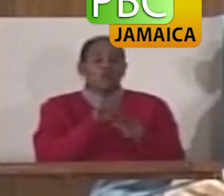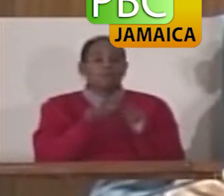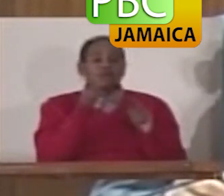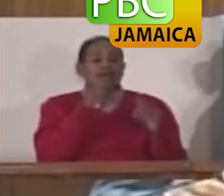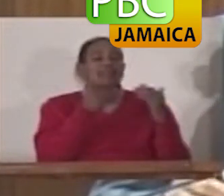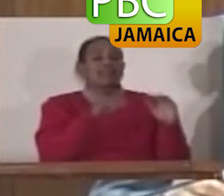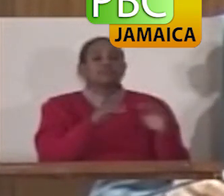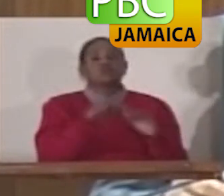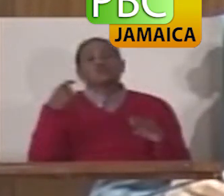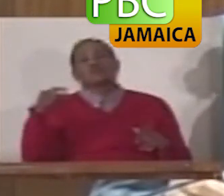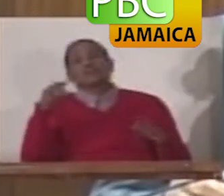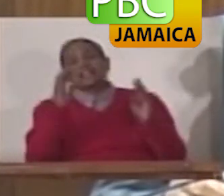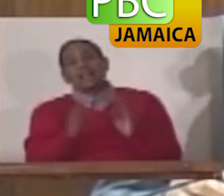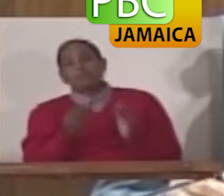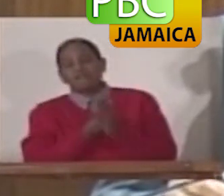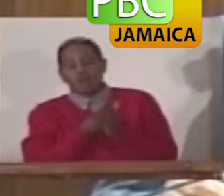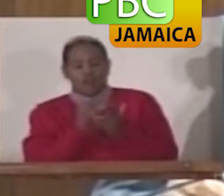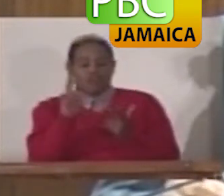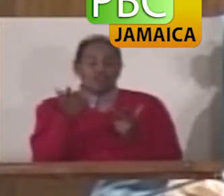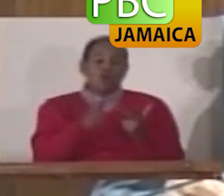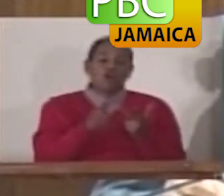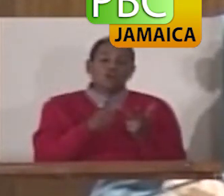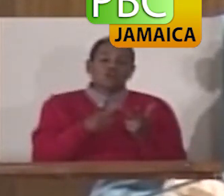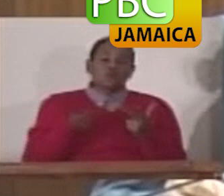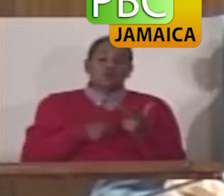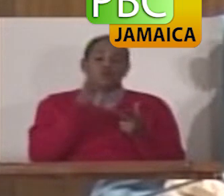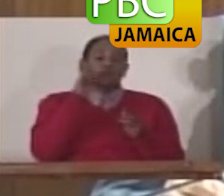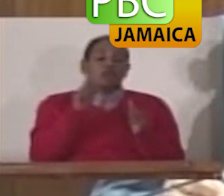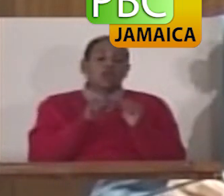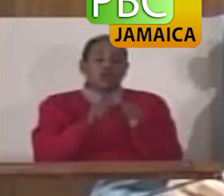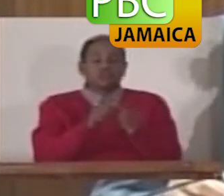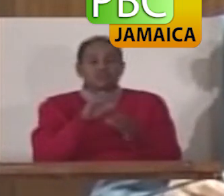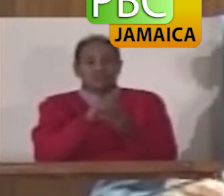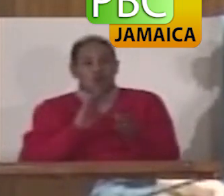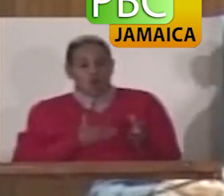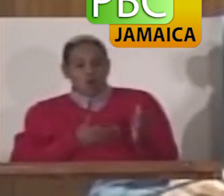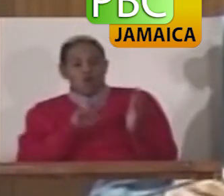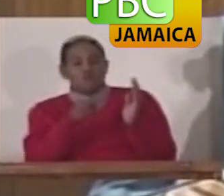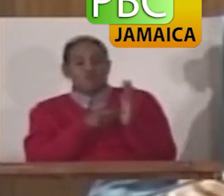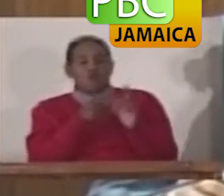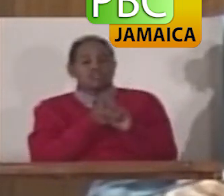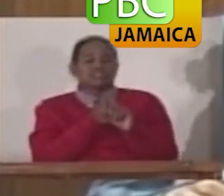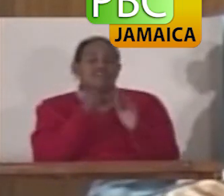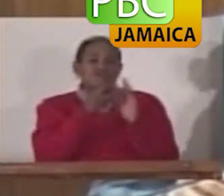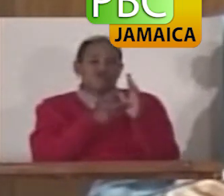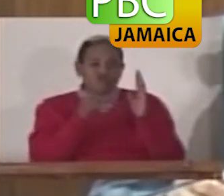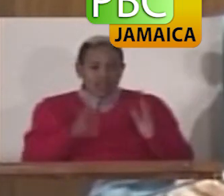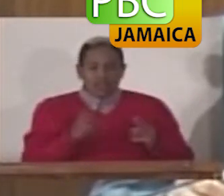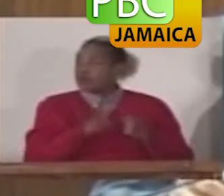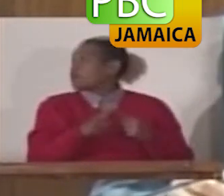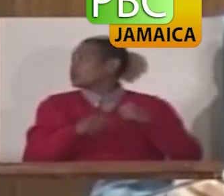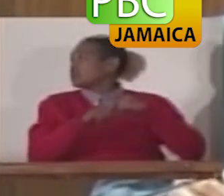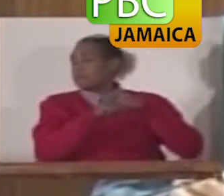Green Climate Fund. And thirdly, we will continue playing our role of regulator and market maker